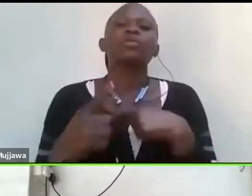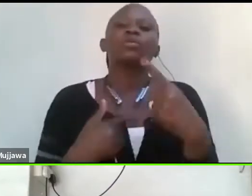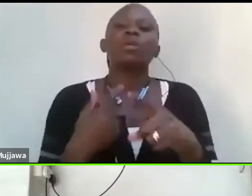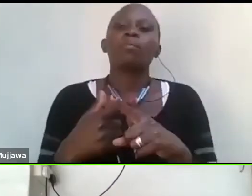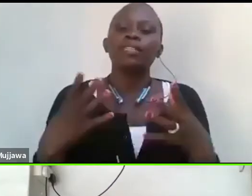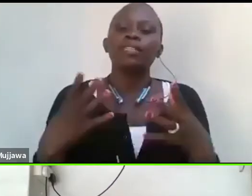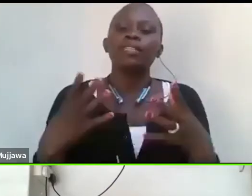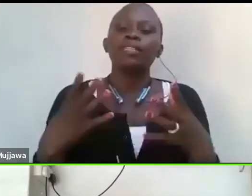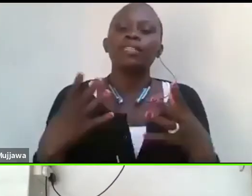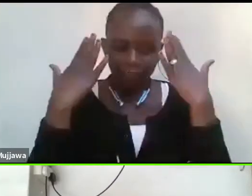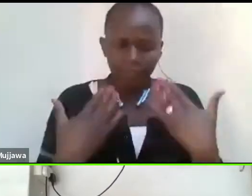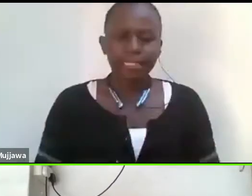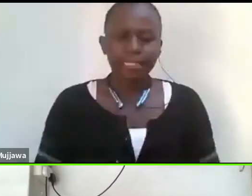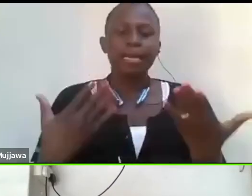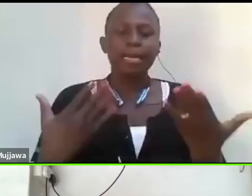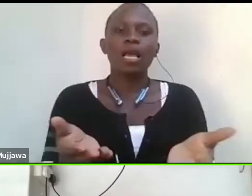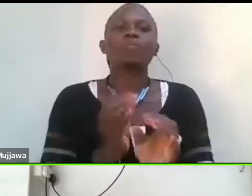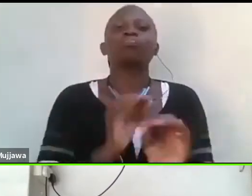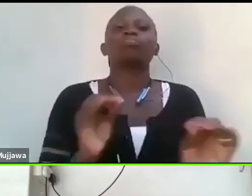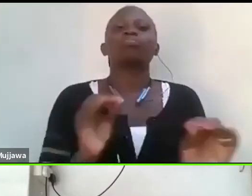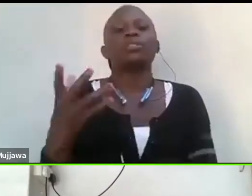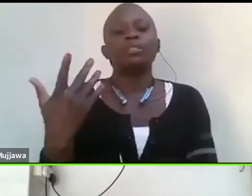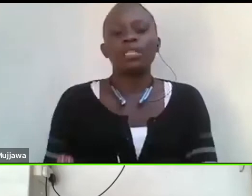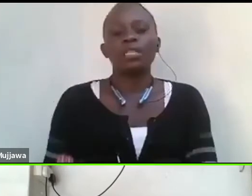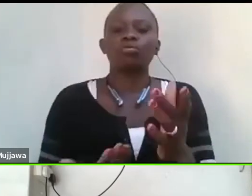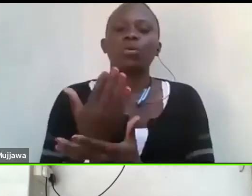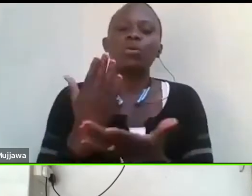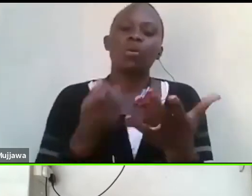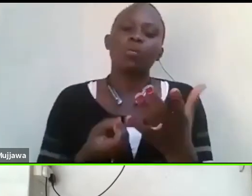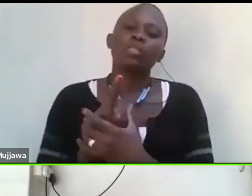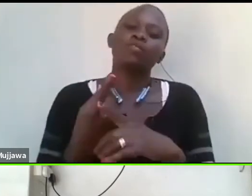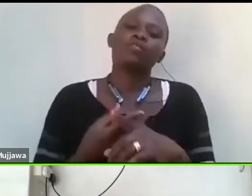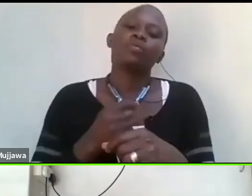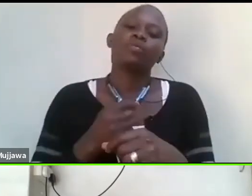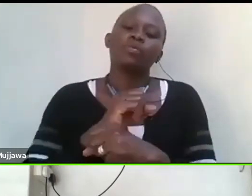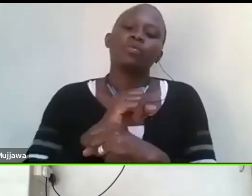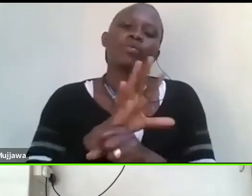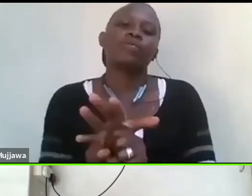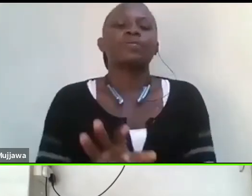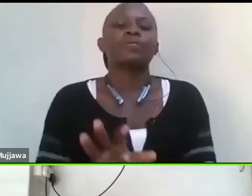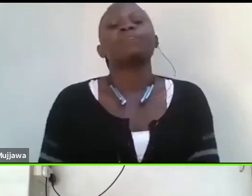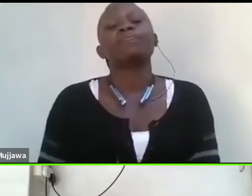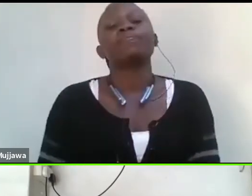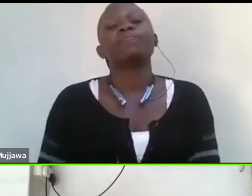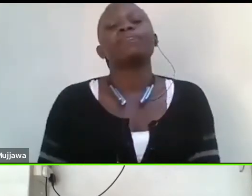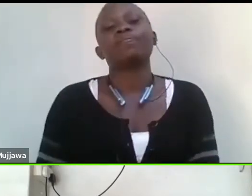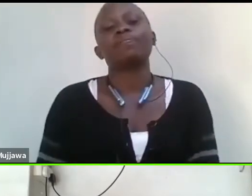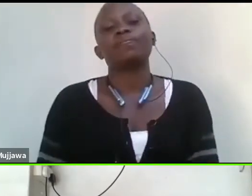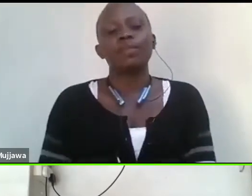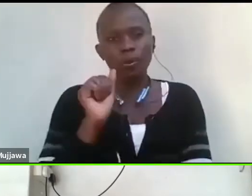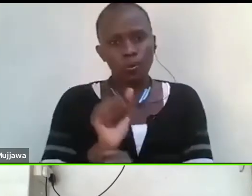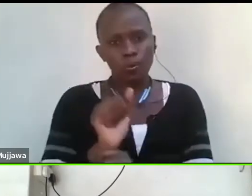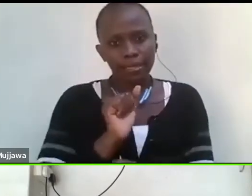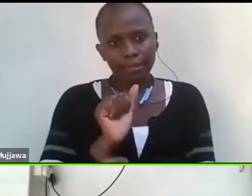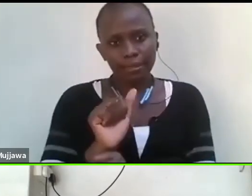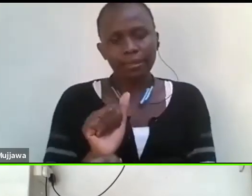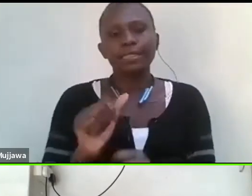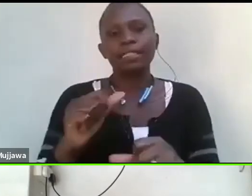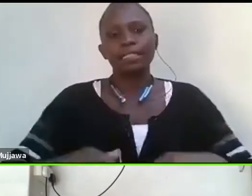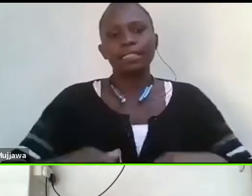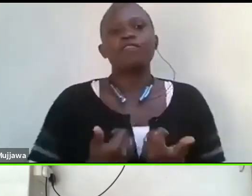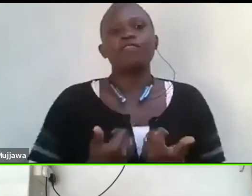opportunity that has come with COVID. So working in terms of management, self-management, people